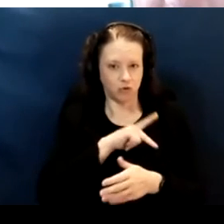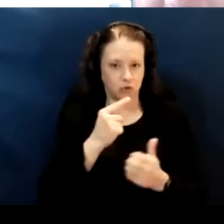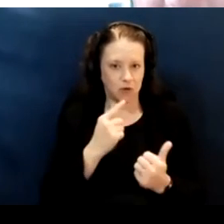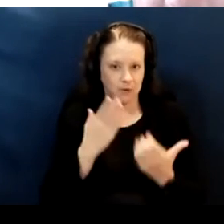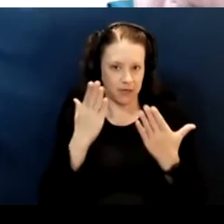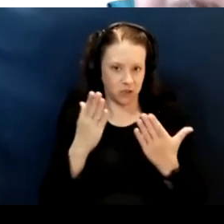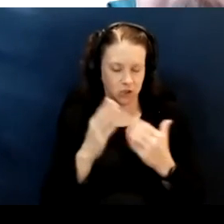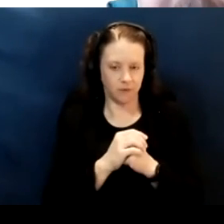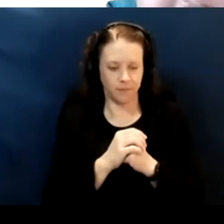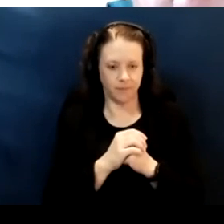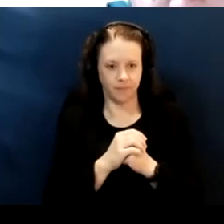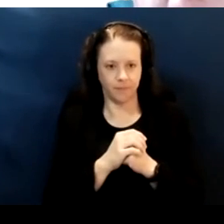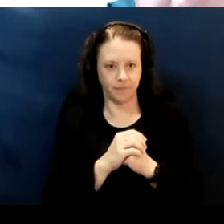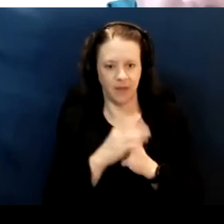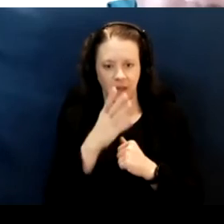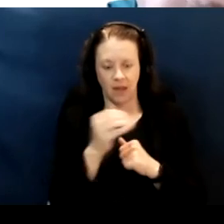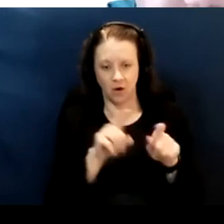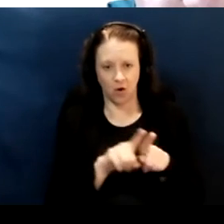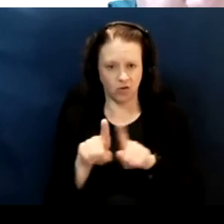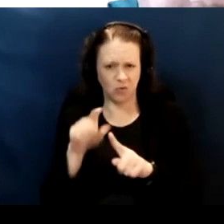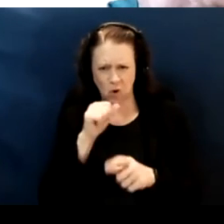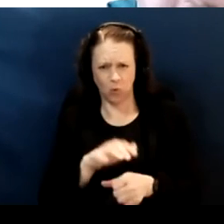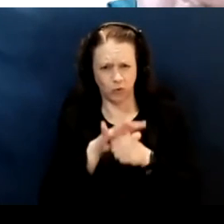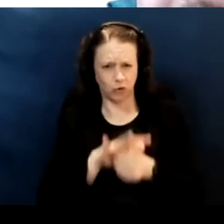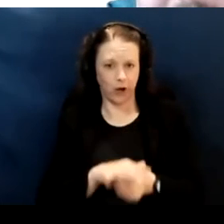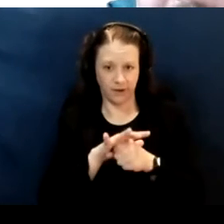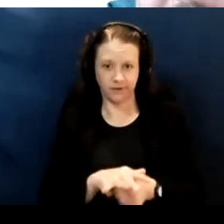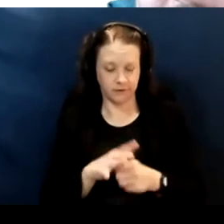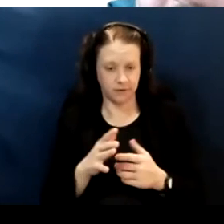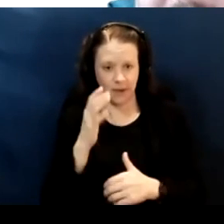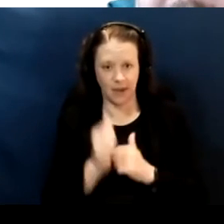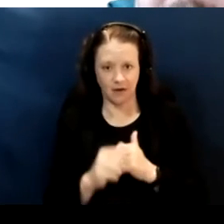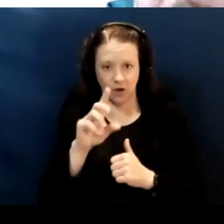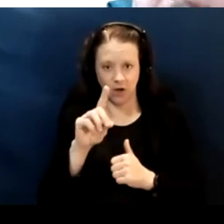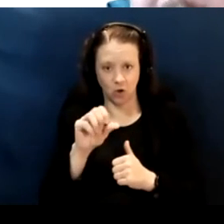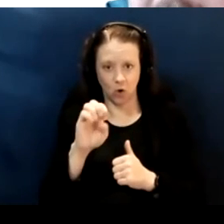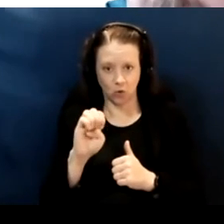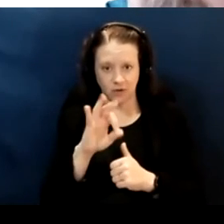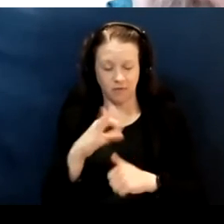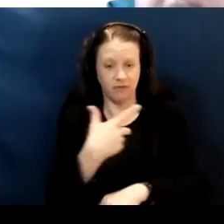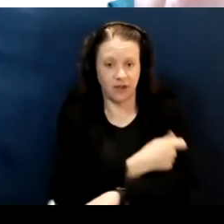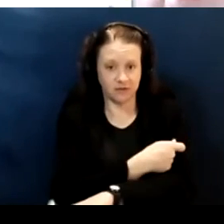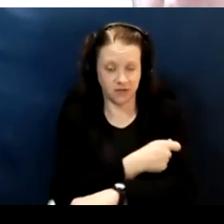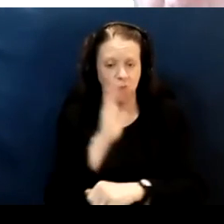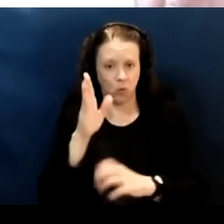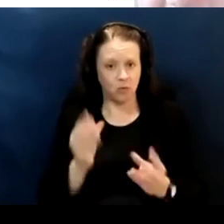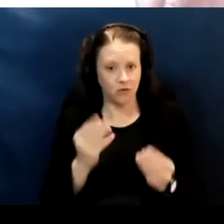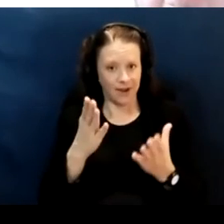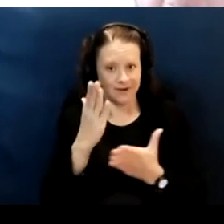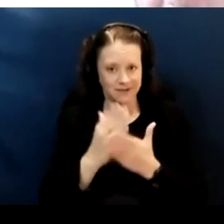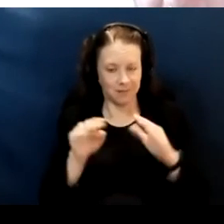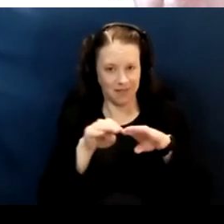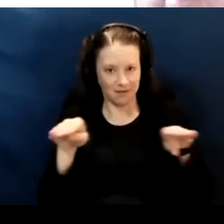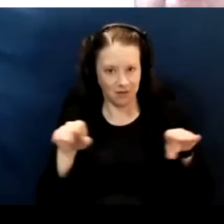recommendation. And also don't stress. Every dose of the vaccination provides some level